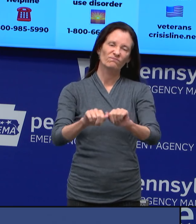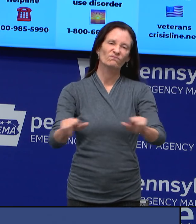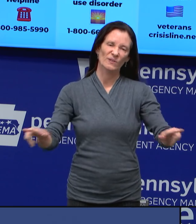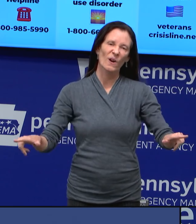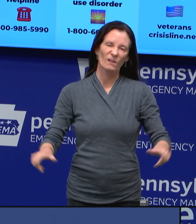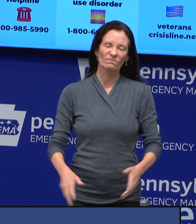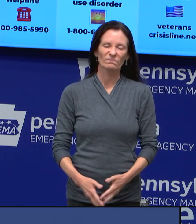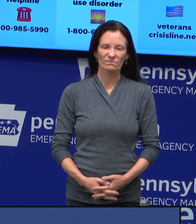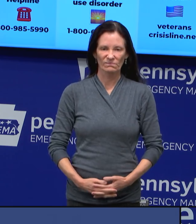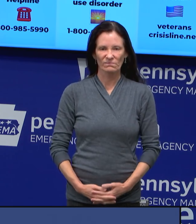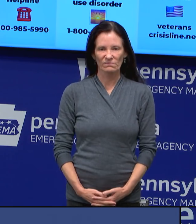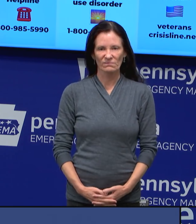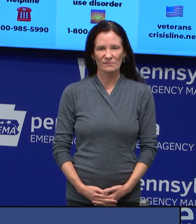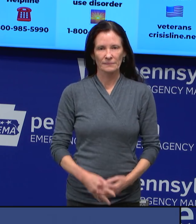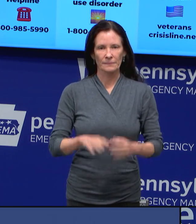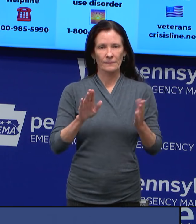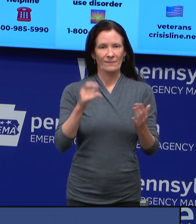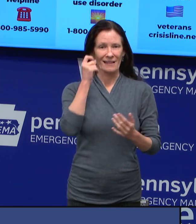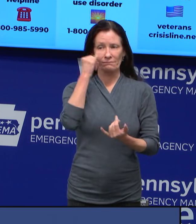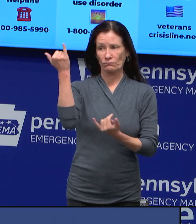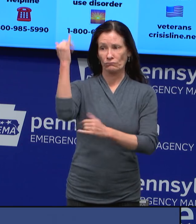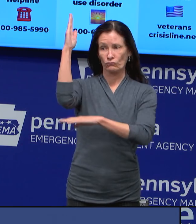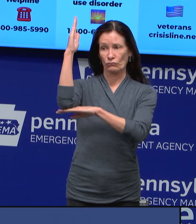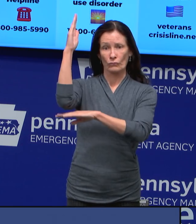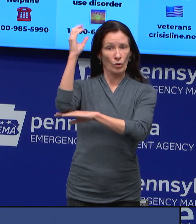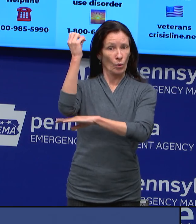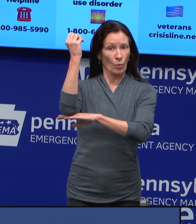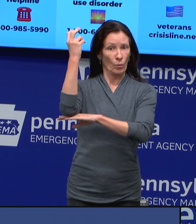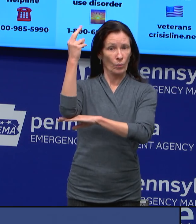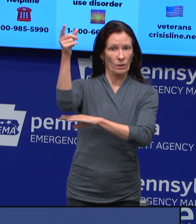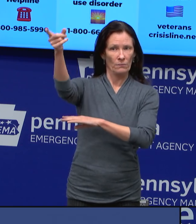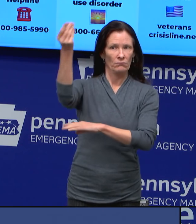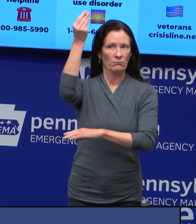As of noon today, hospitals are reporting approximately